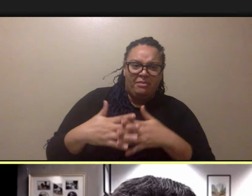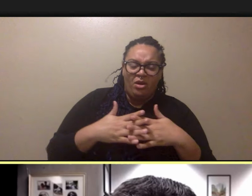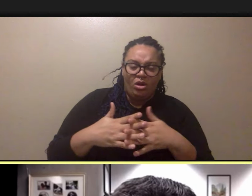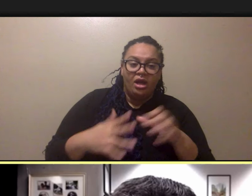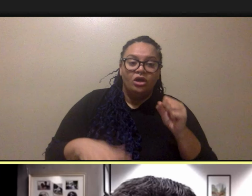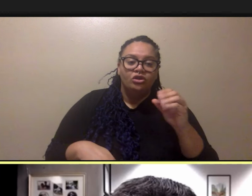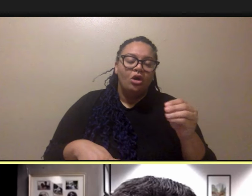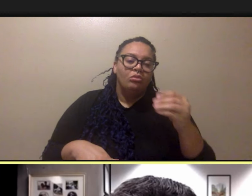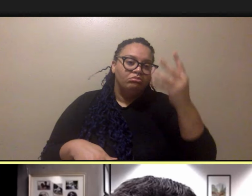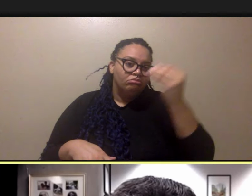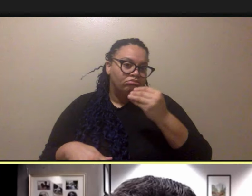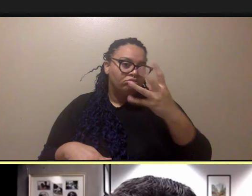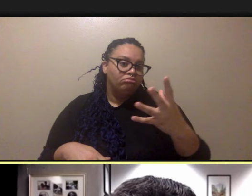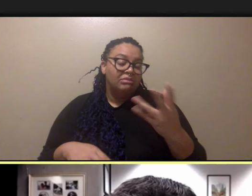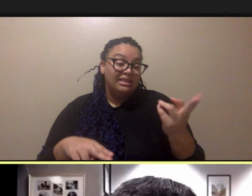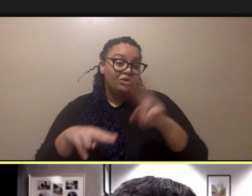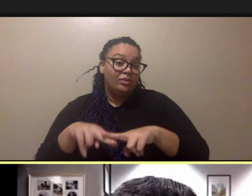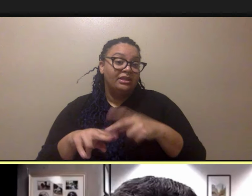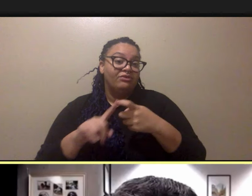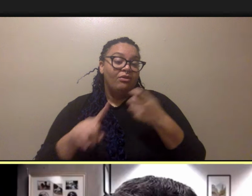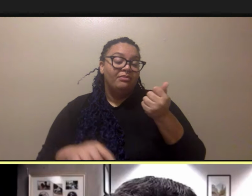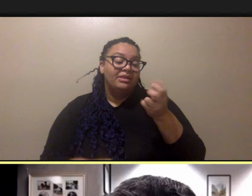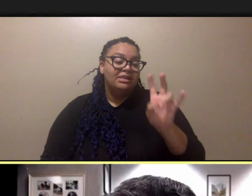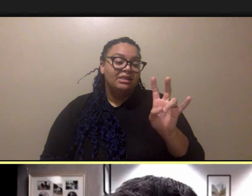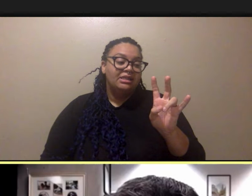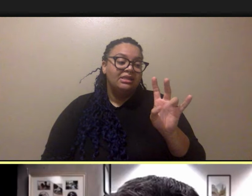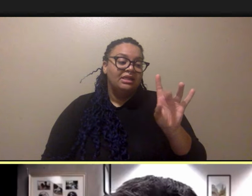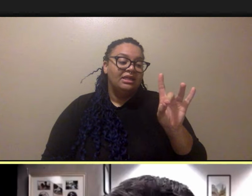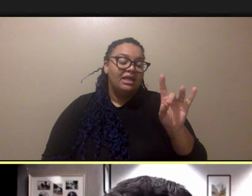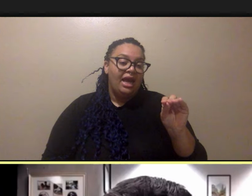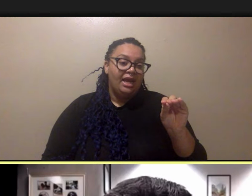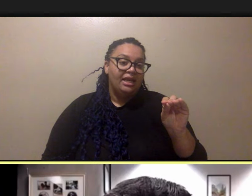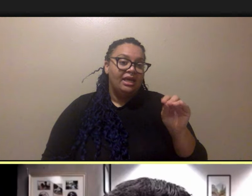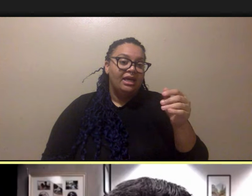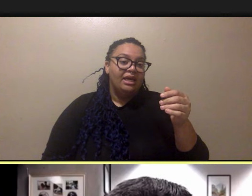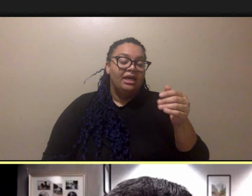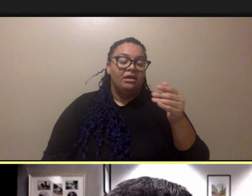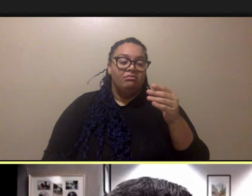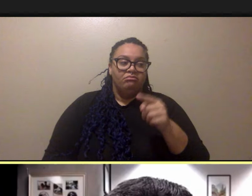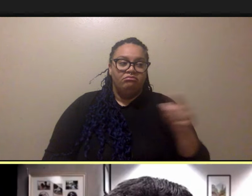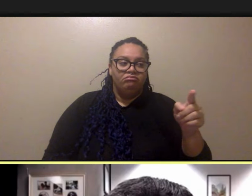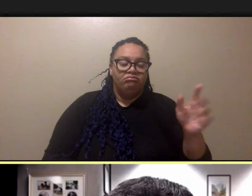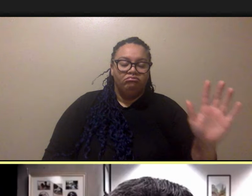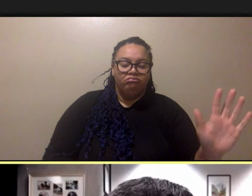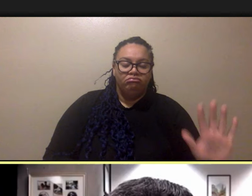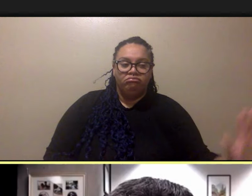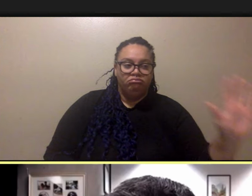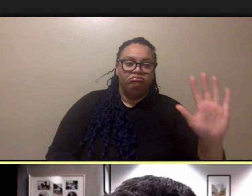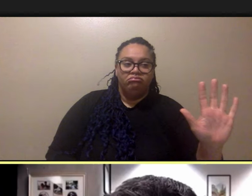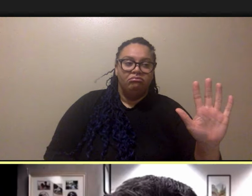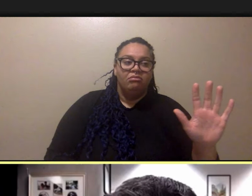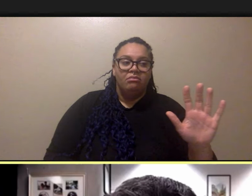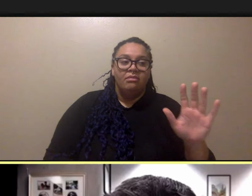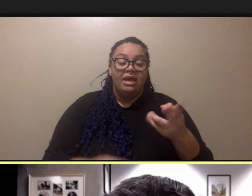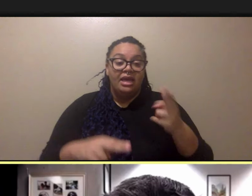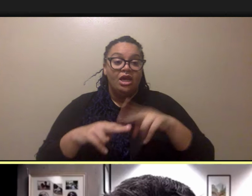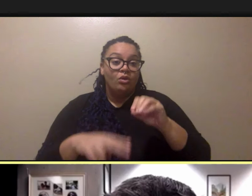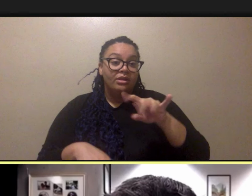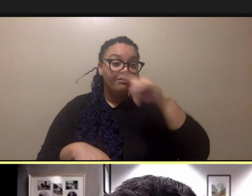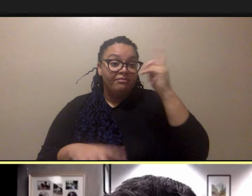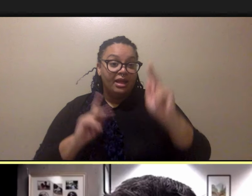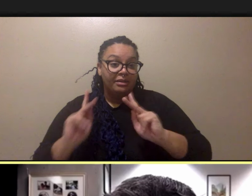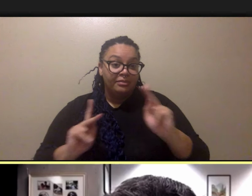labor increased. Between 1680 and 1750, the estimated proportion of blacks in the Virginia population increased from